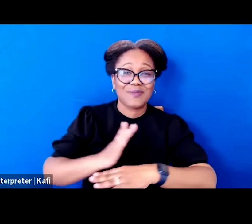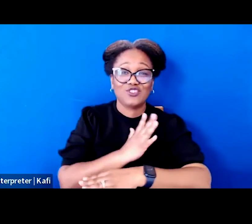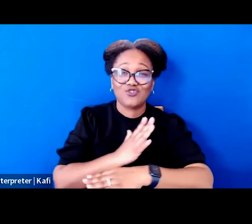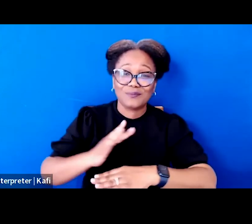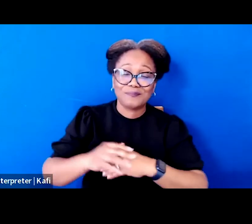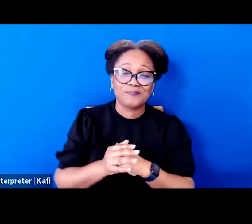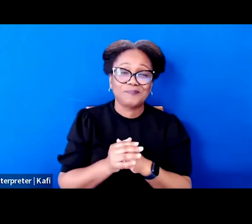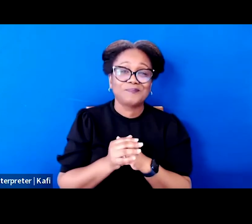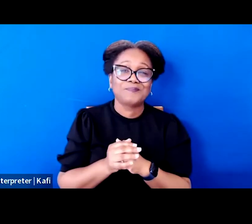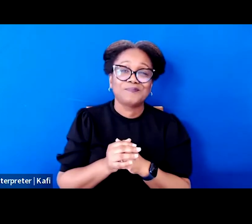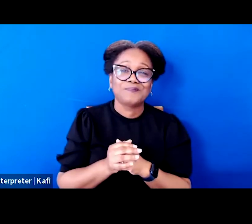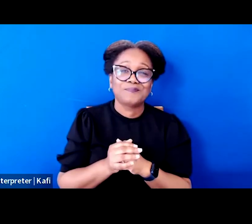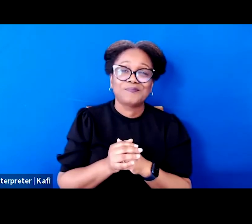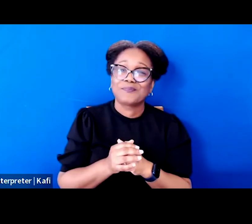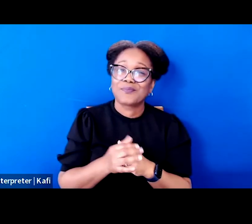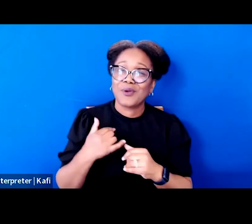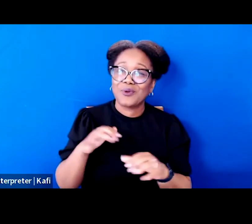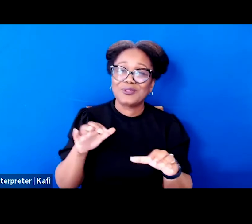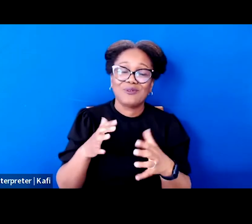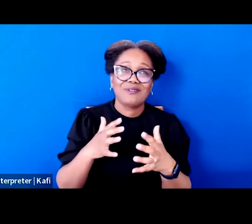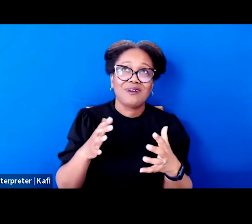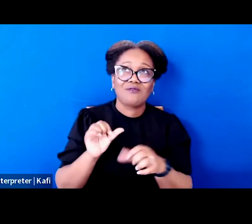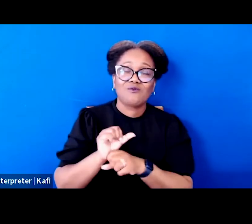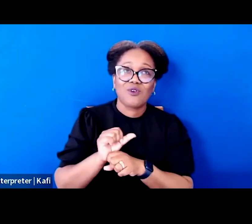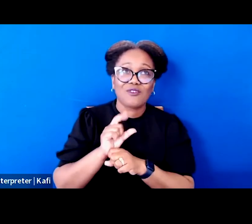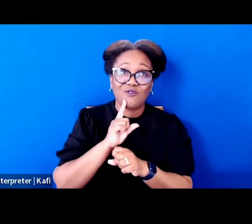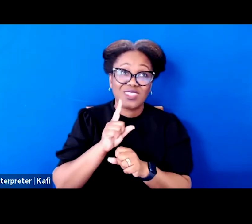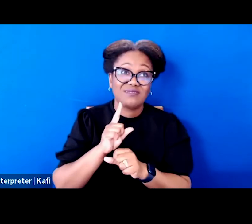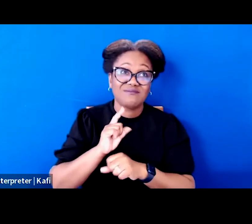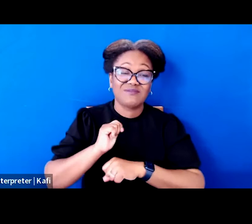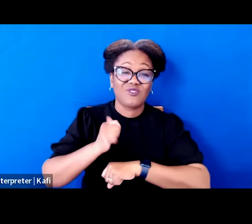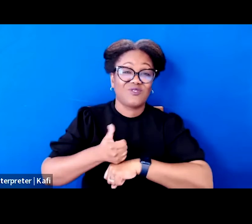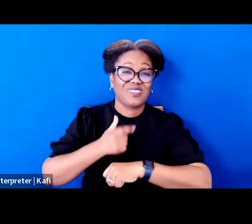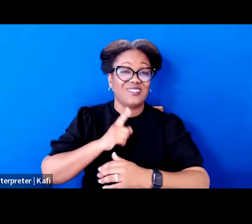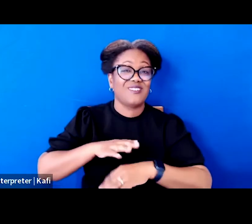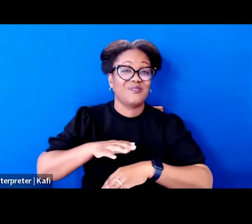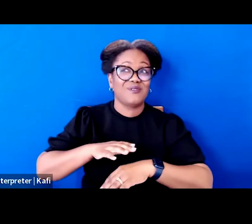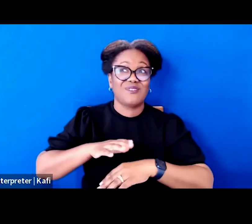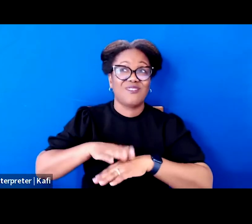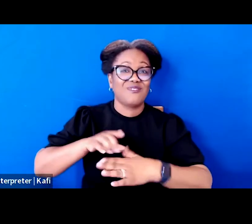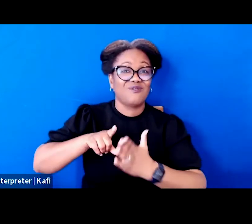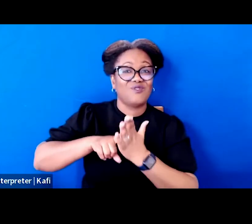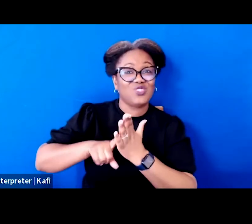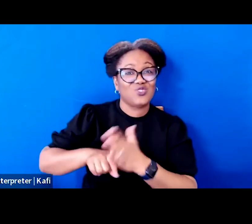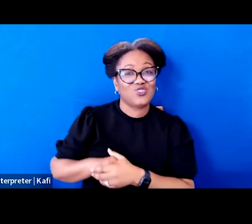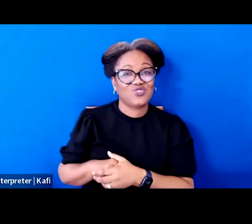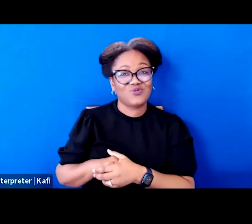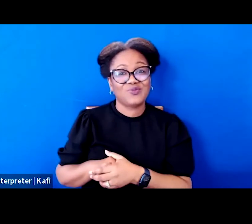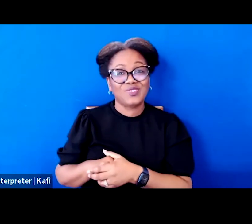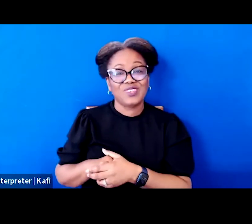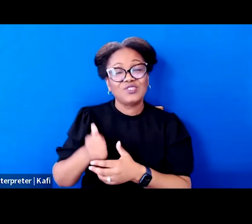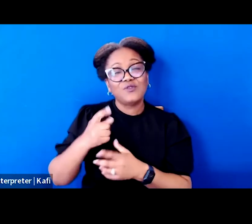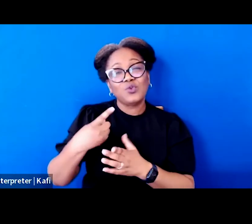a lot of work around research. So in a couple of weeks, we will be launching what we call the